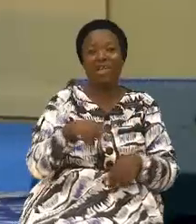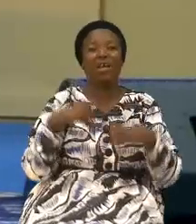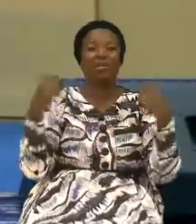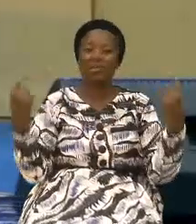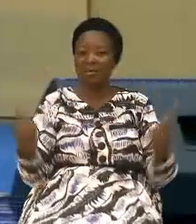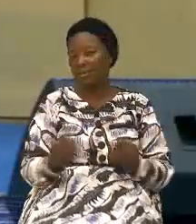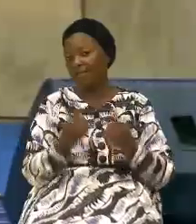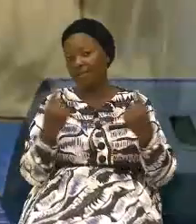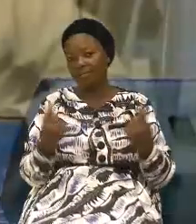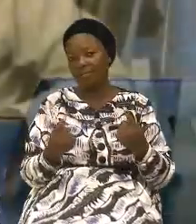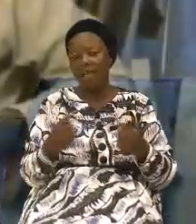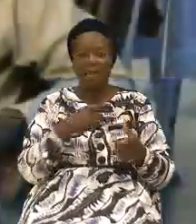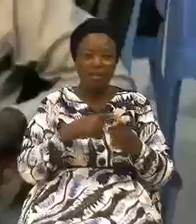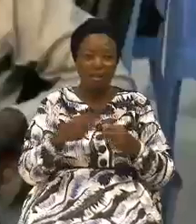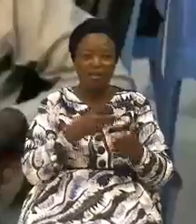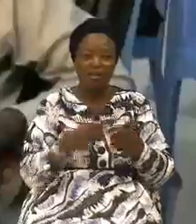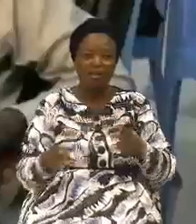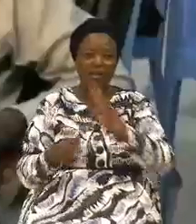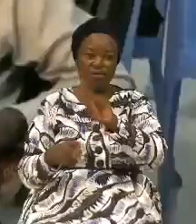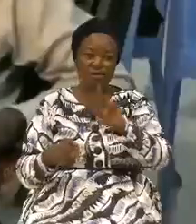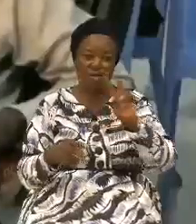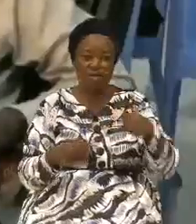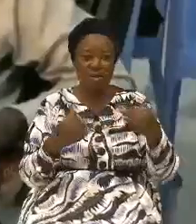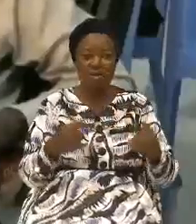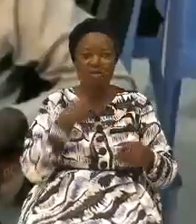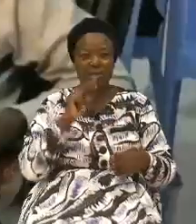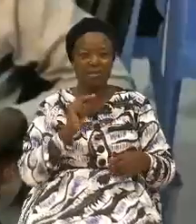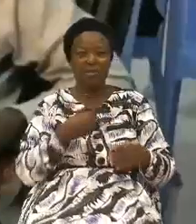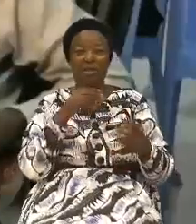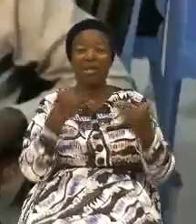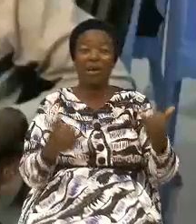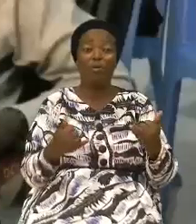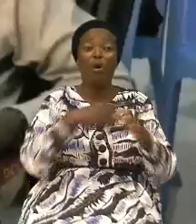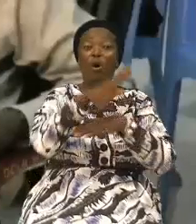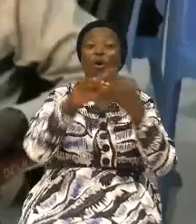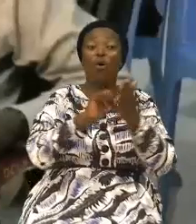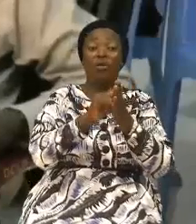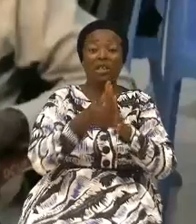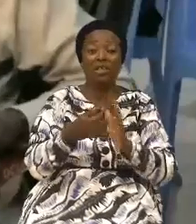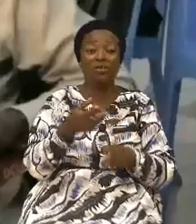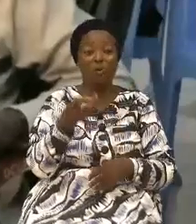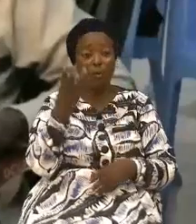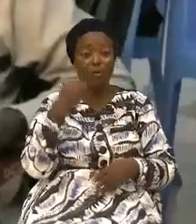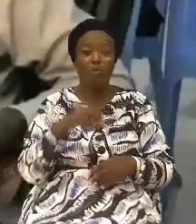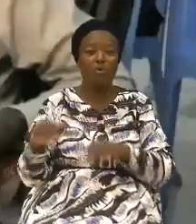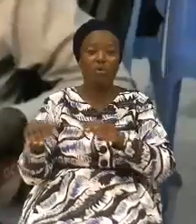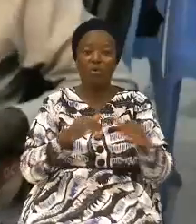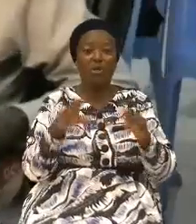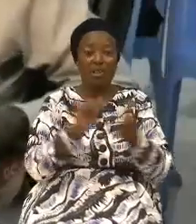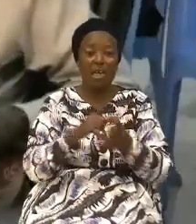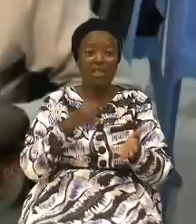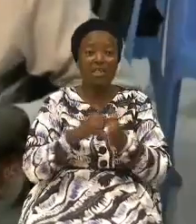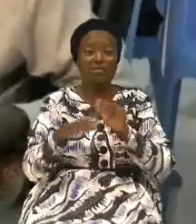And then verse 22 tells us, now all this was done that it might be